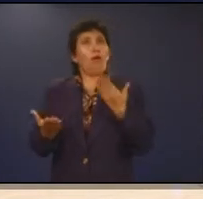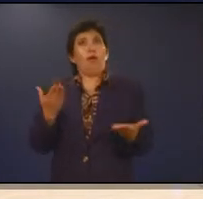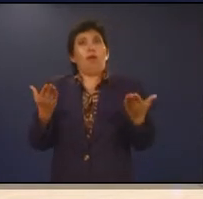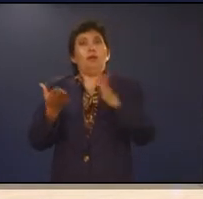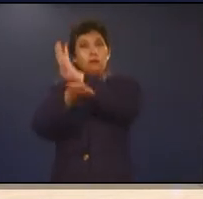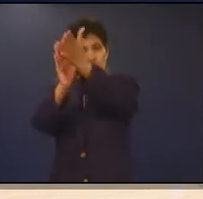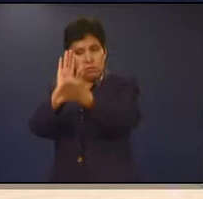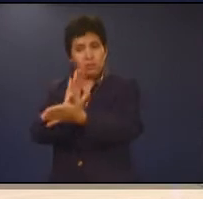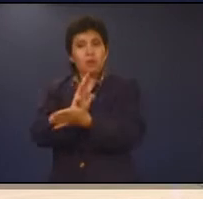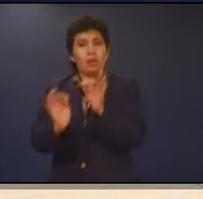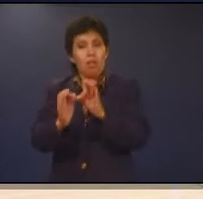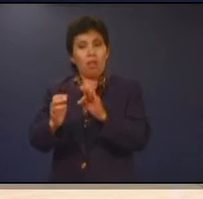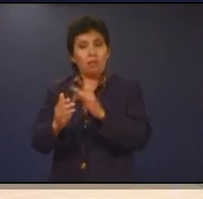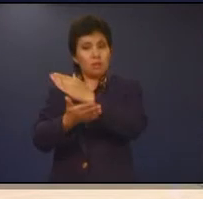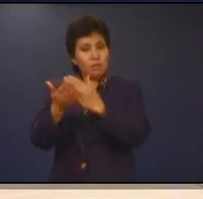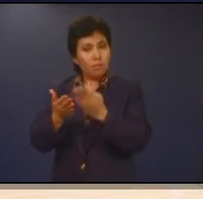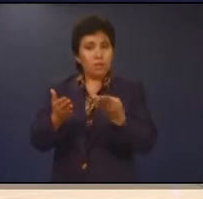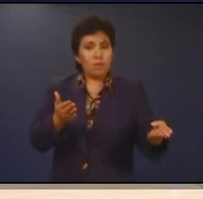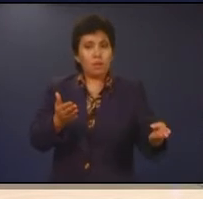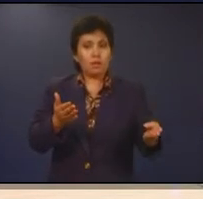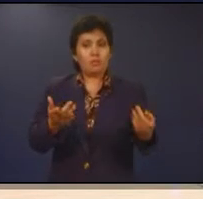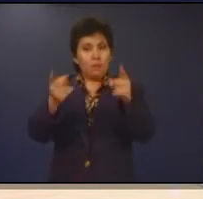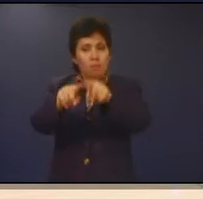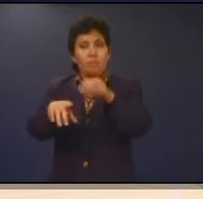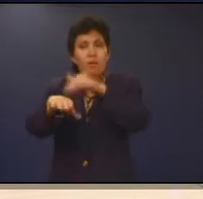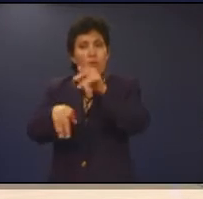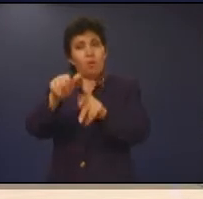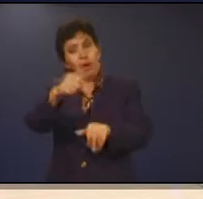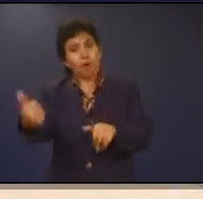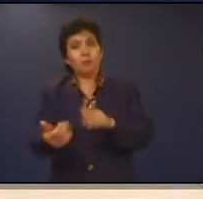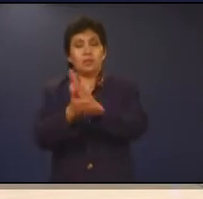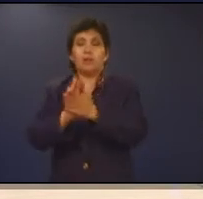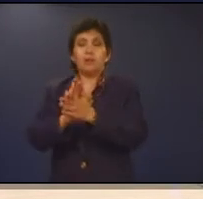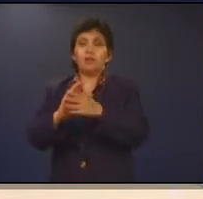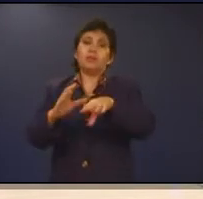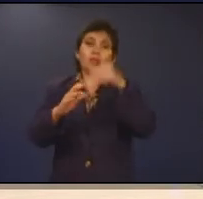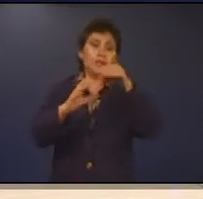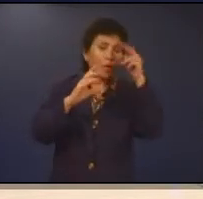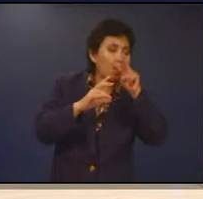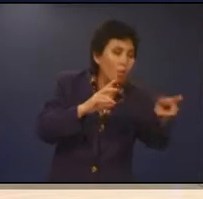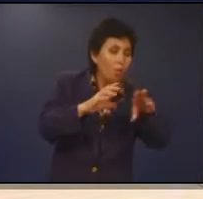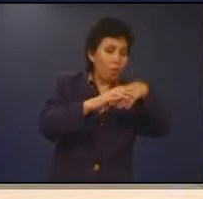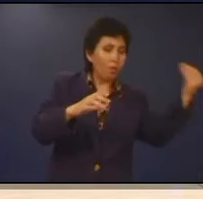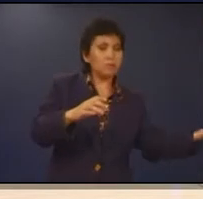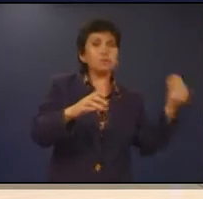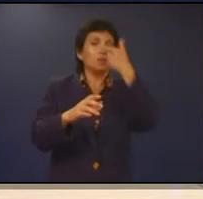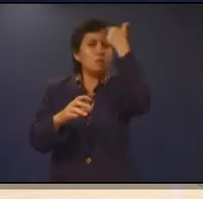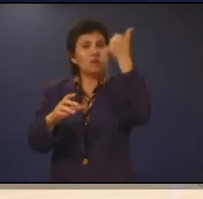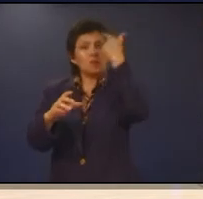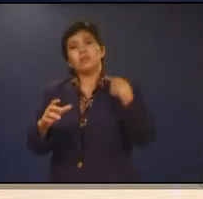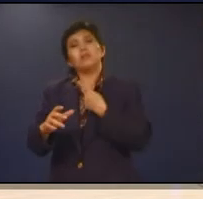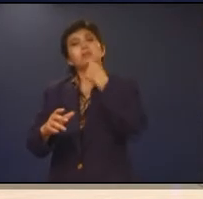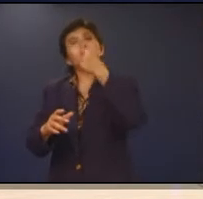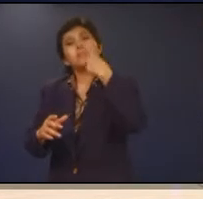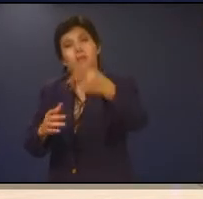when something happens to other people, we tend to have internal attribution. Internal attribution here, it means that